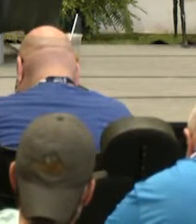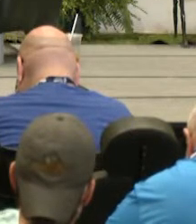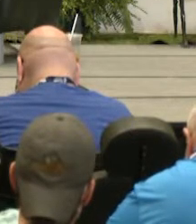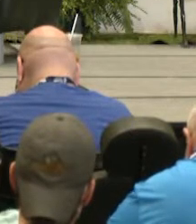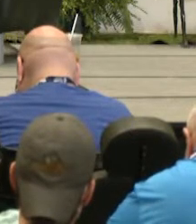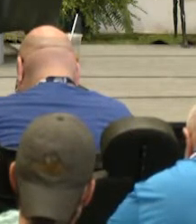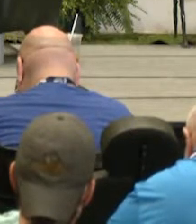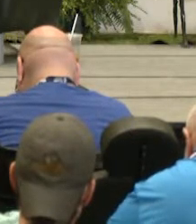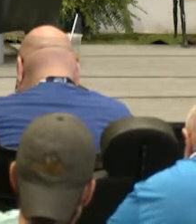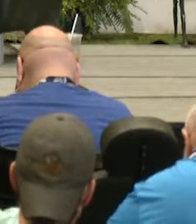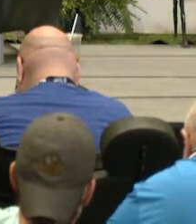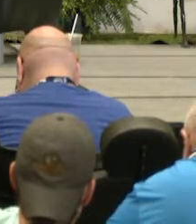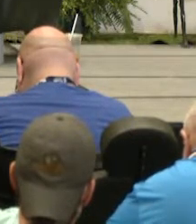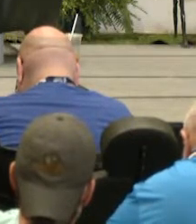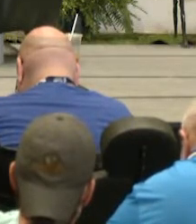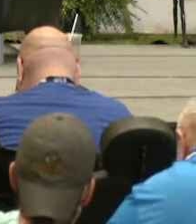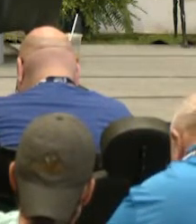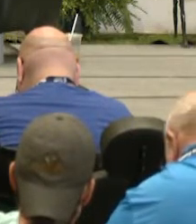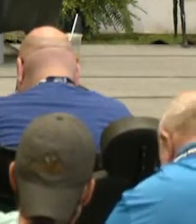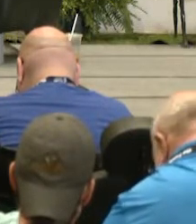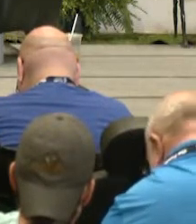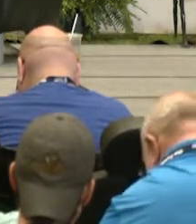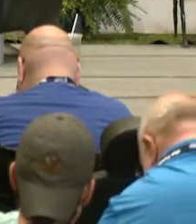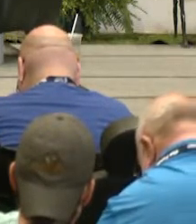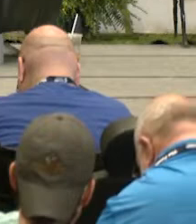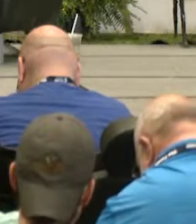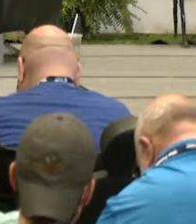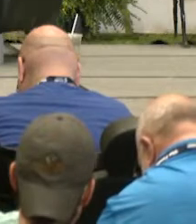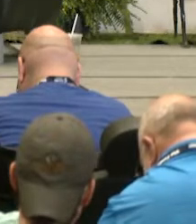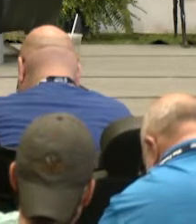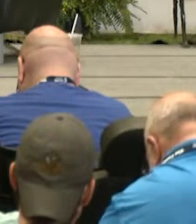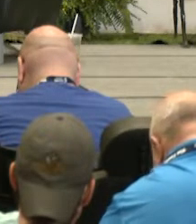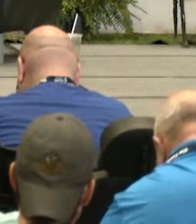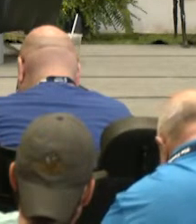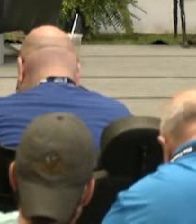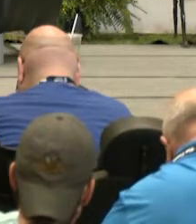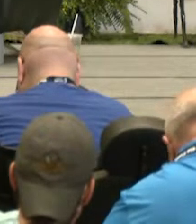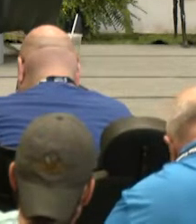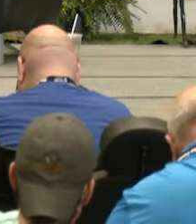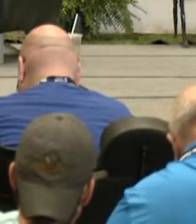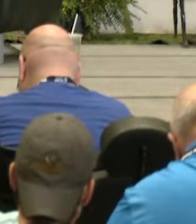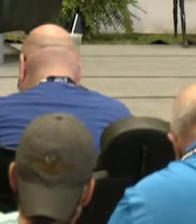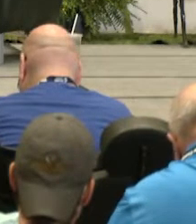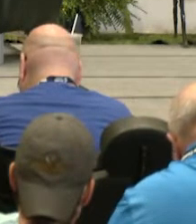stuff that aren't necessarily written on their face that they deal with and go through. And